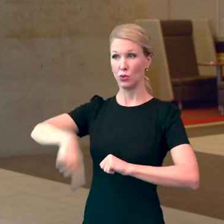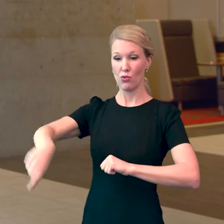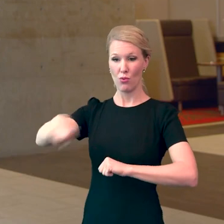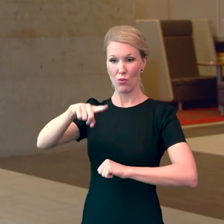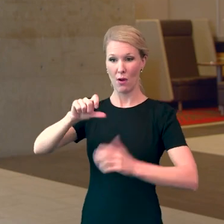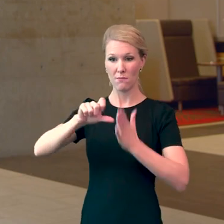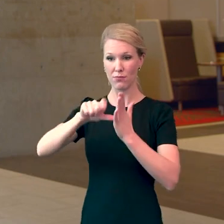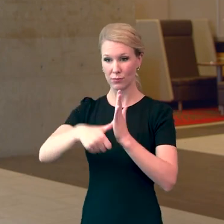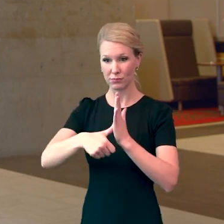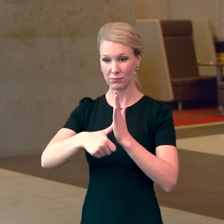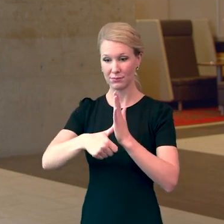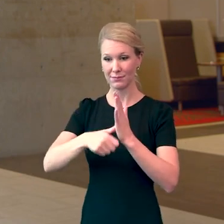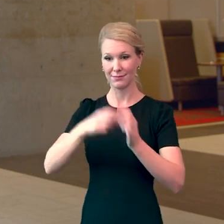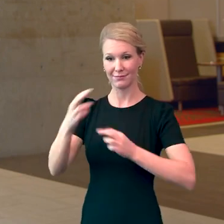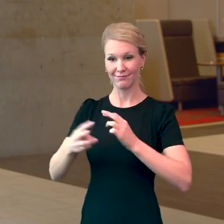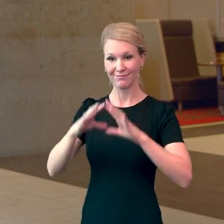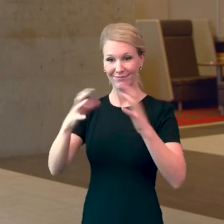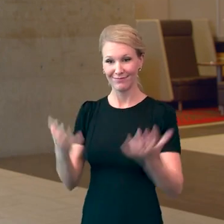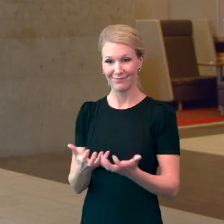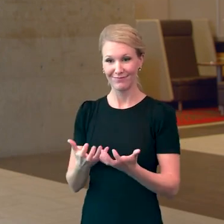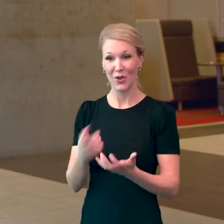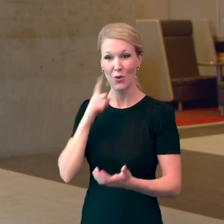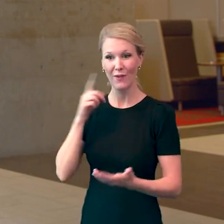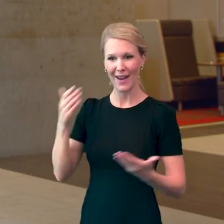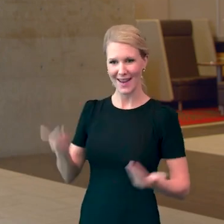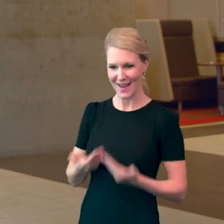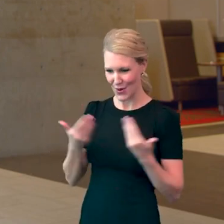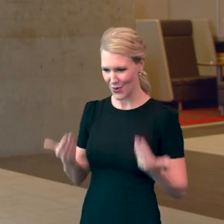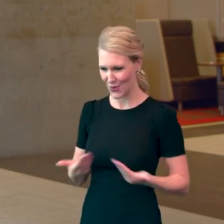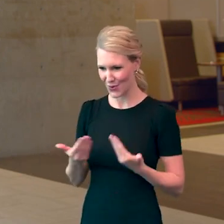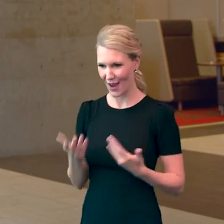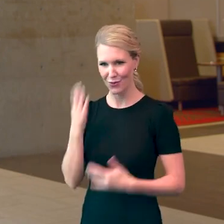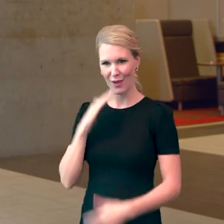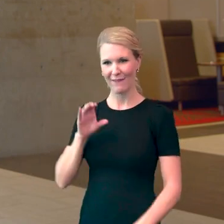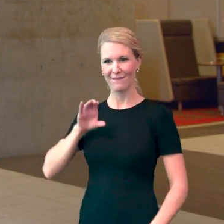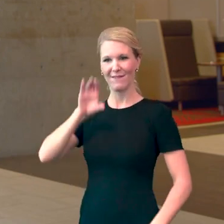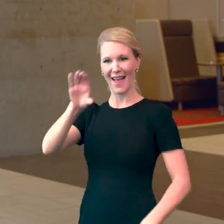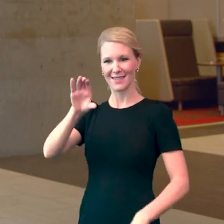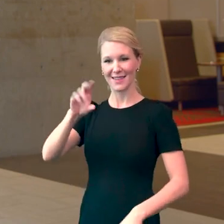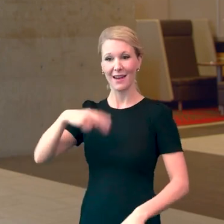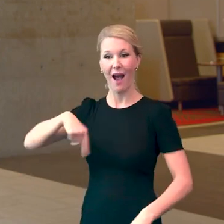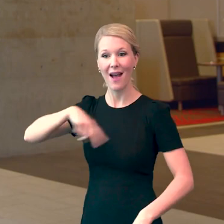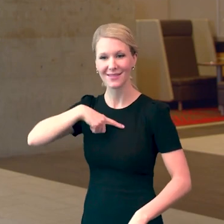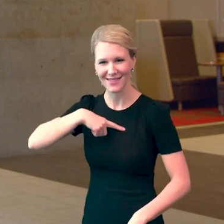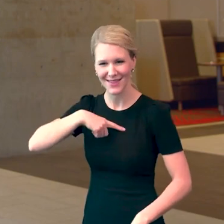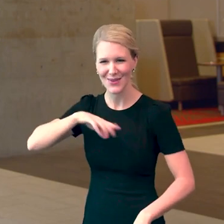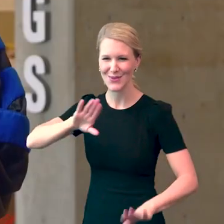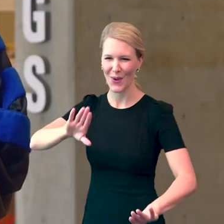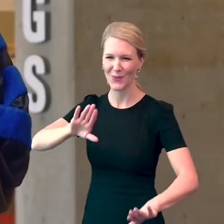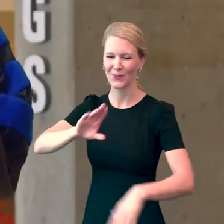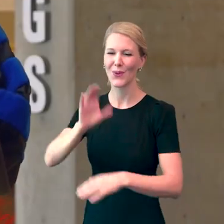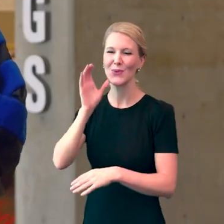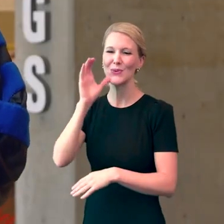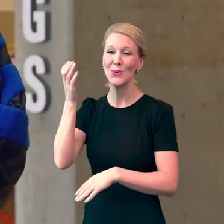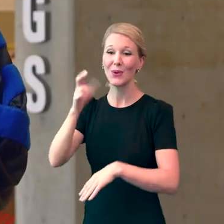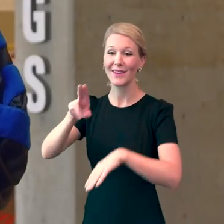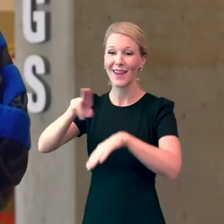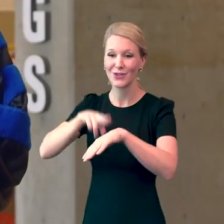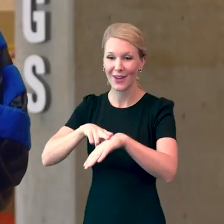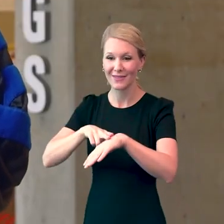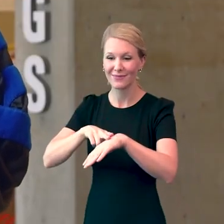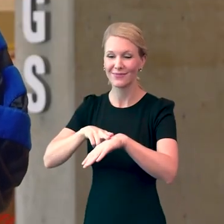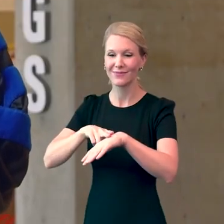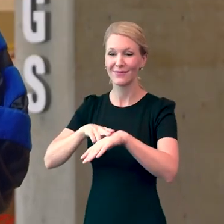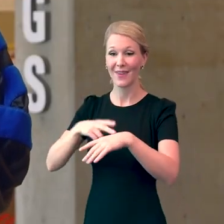sciences, you have made a difference because of being here and investing in us. So as part of the